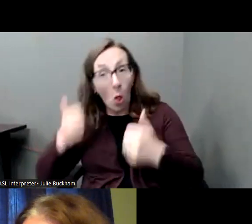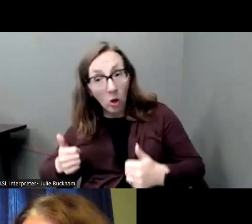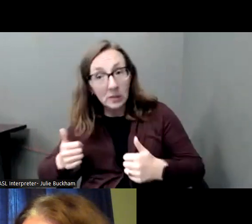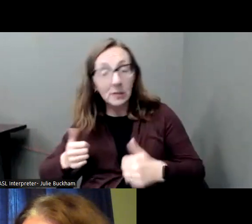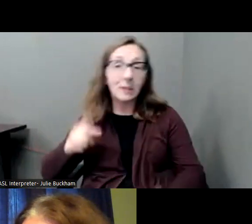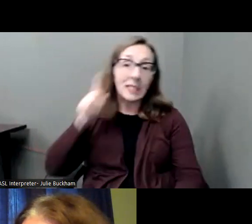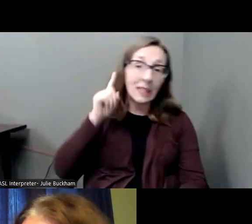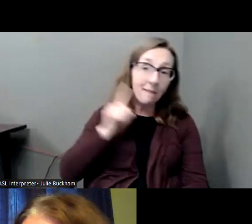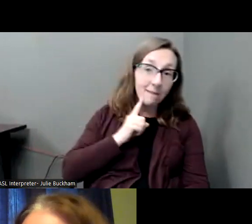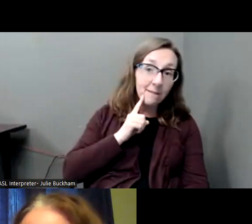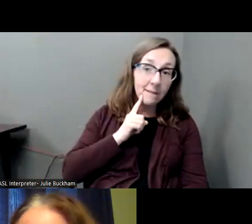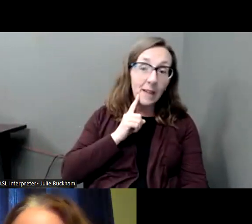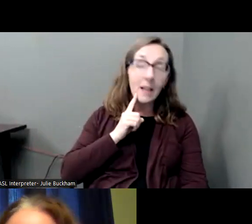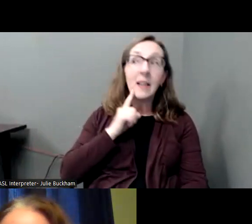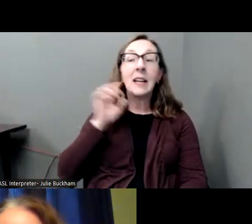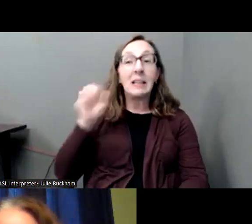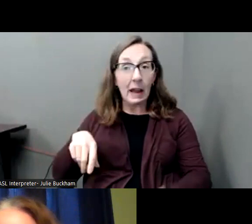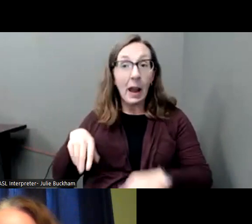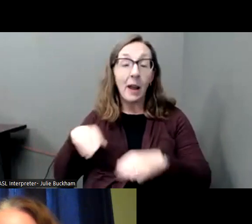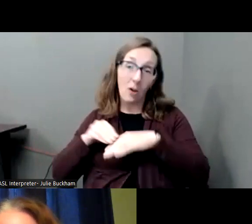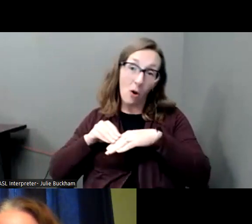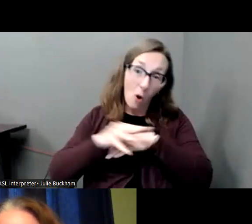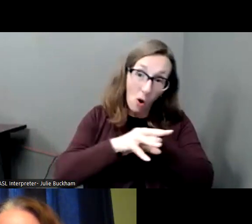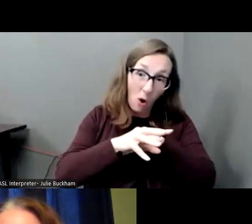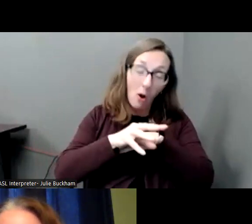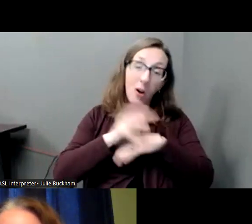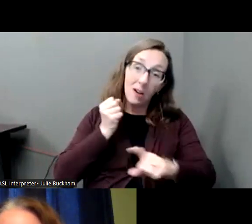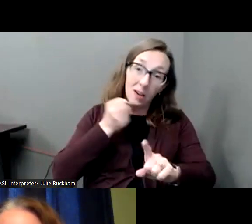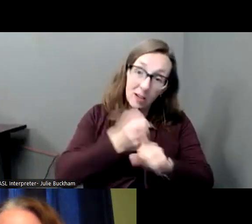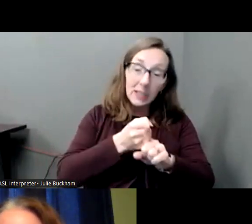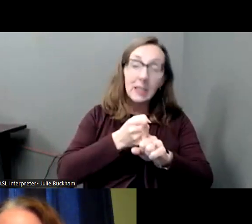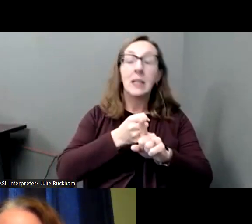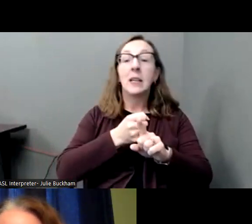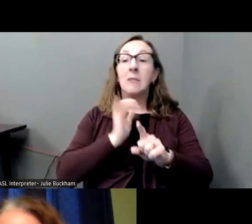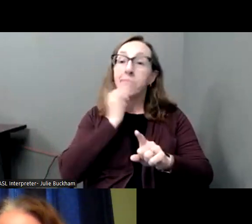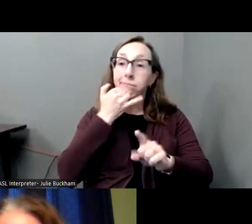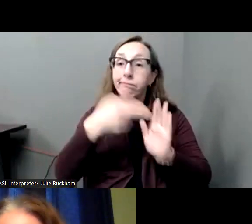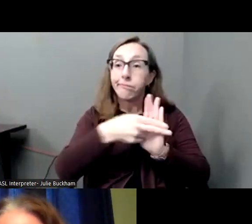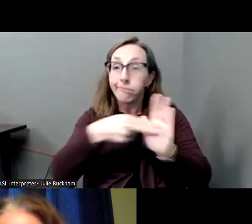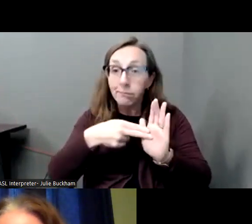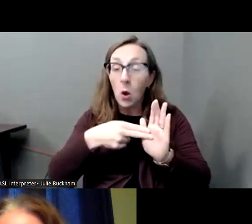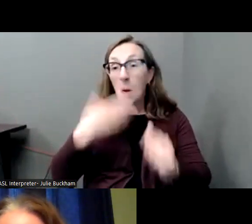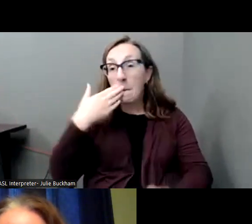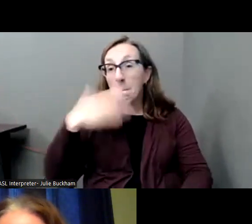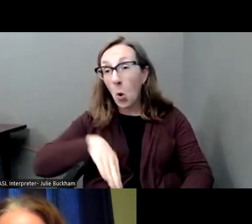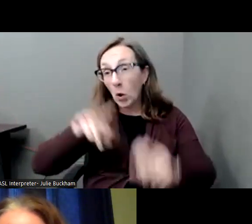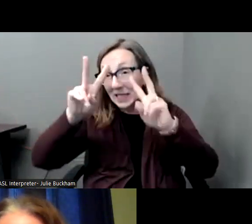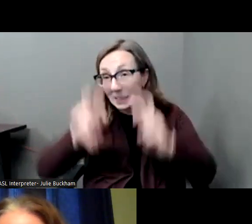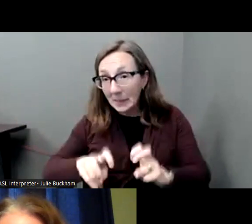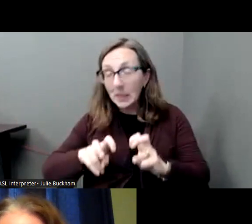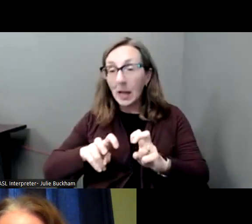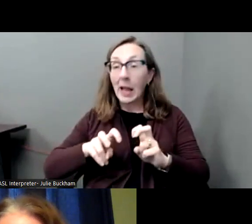leads to misdiagnosis and sometimes poor assessments, sometimes unintentional harm with